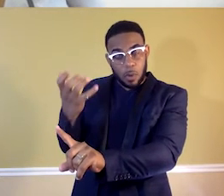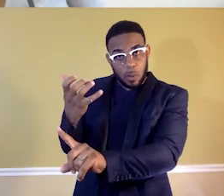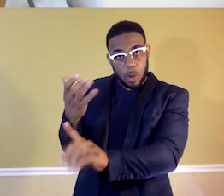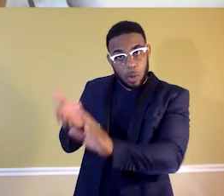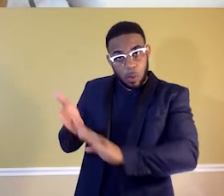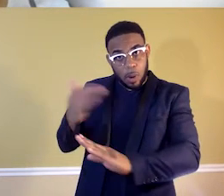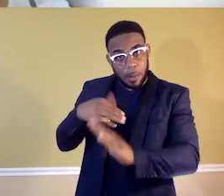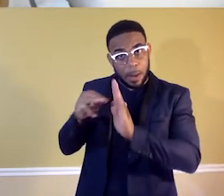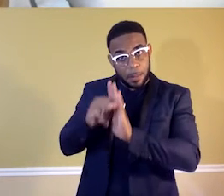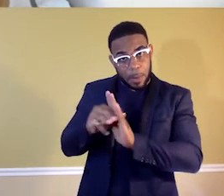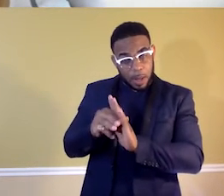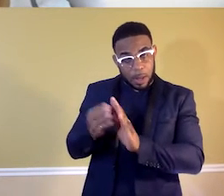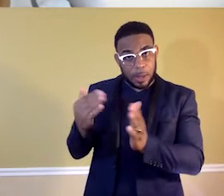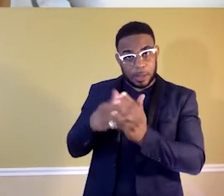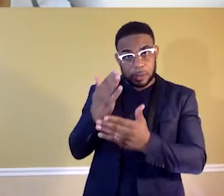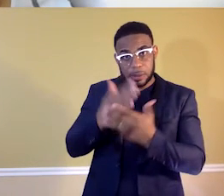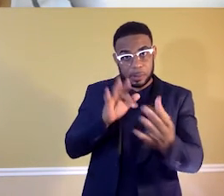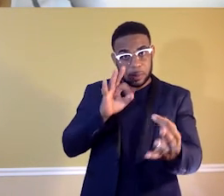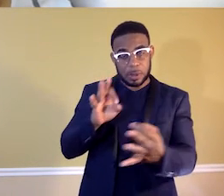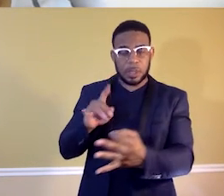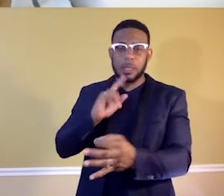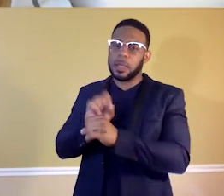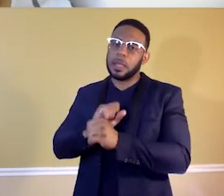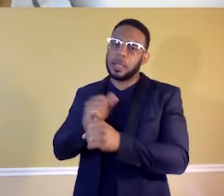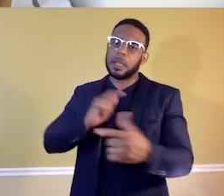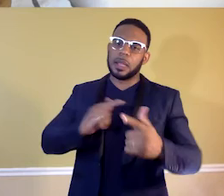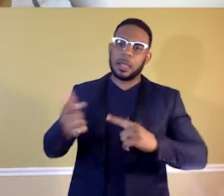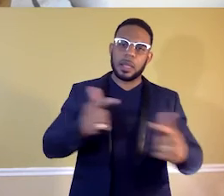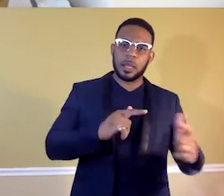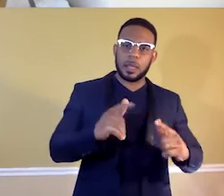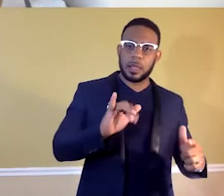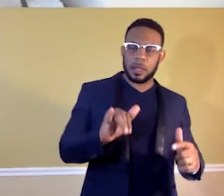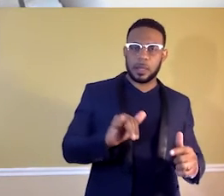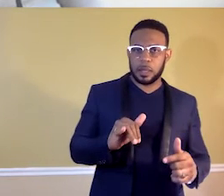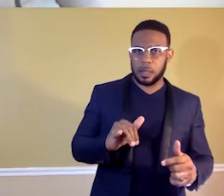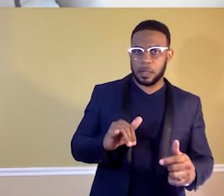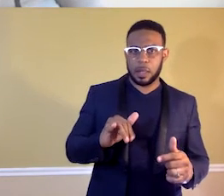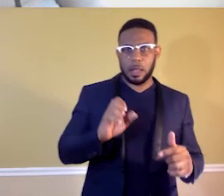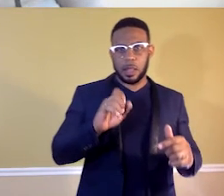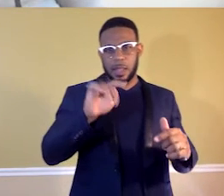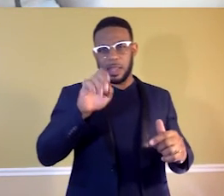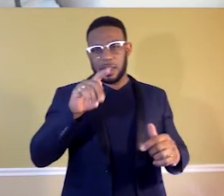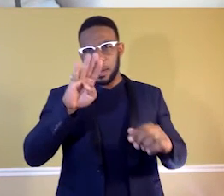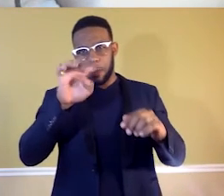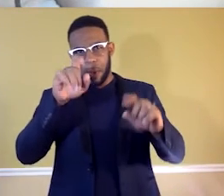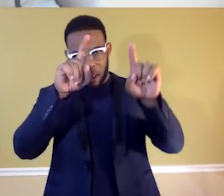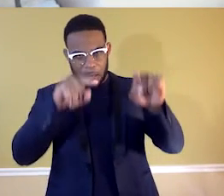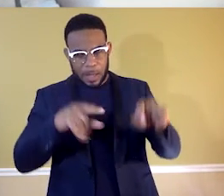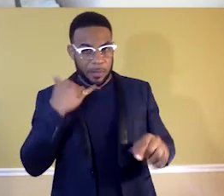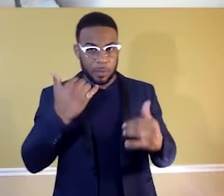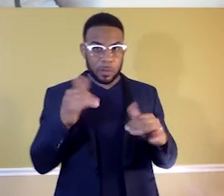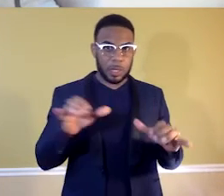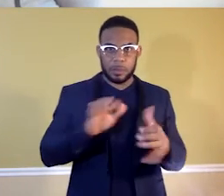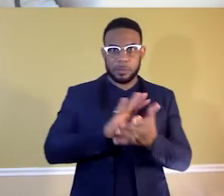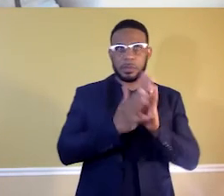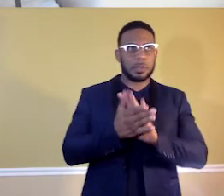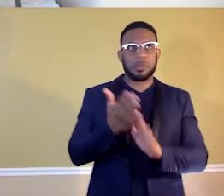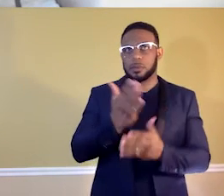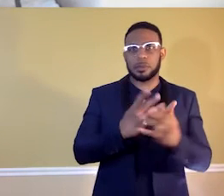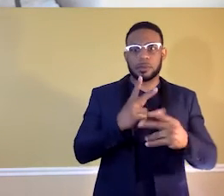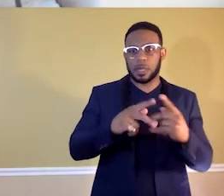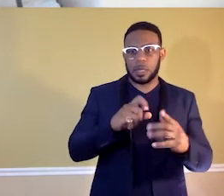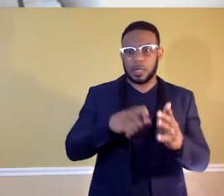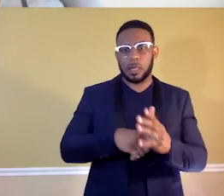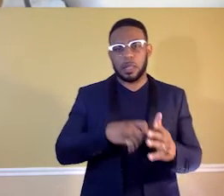my model and against some input, there's actually interactive, like I could put text boxes if I'm trying to do some kind of